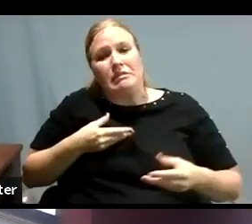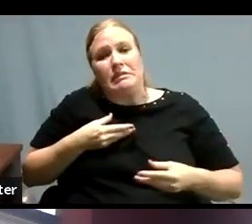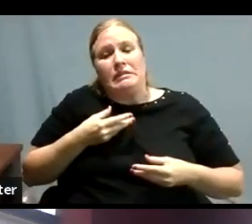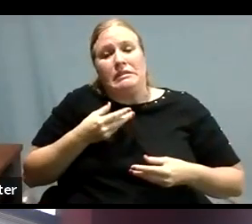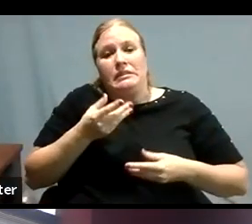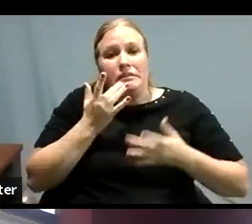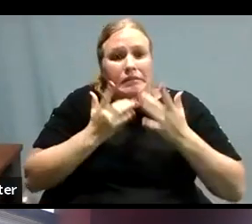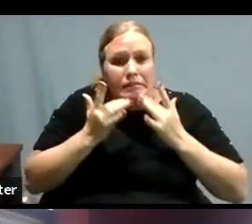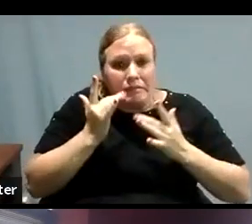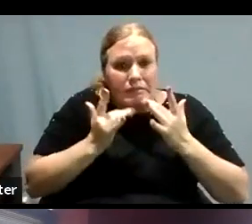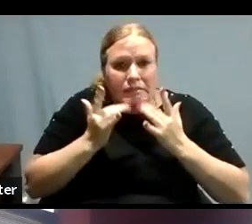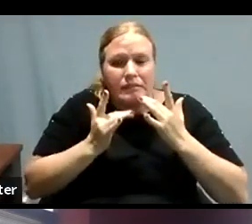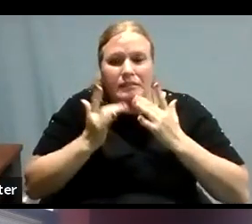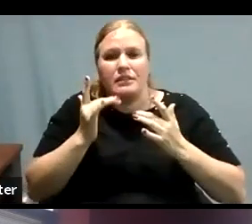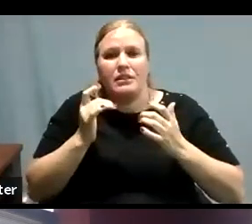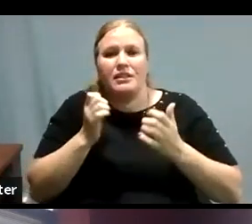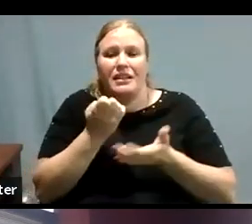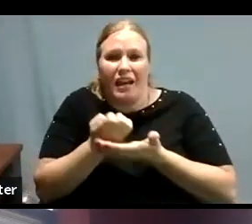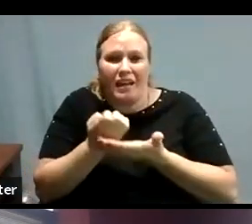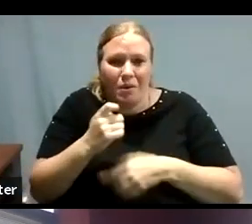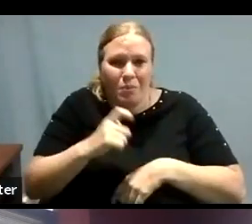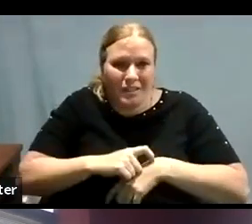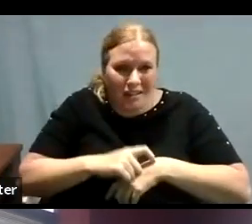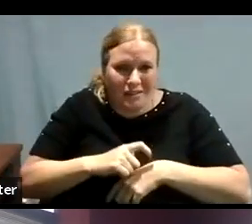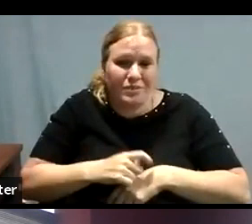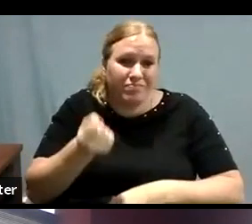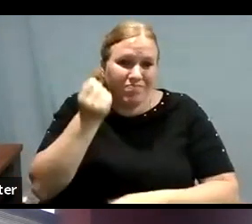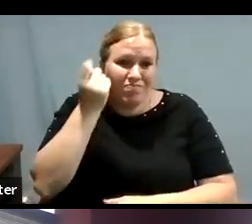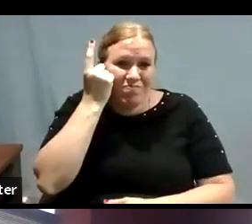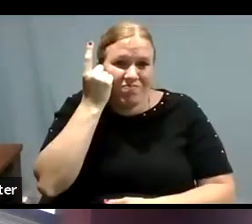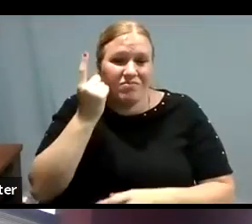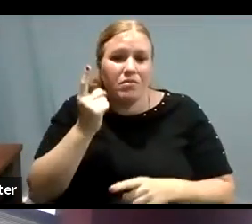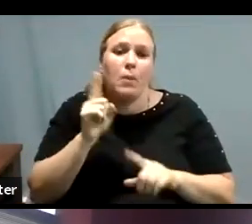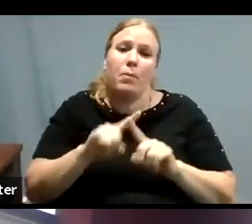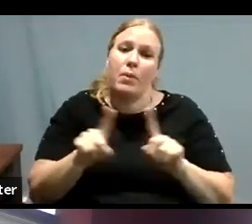economic time, but it's the right thing to do.